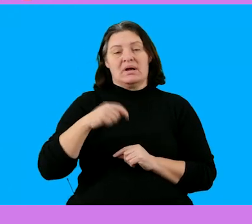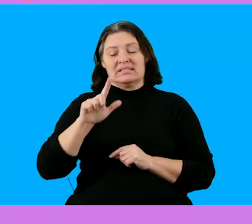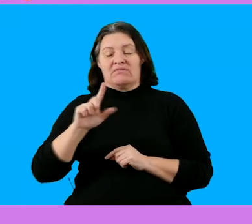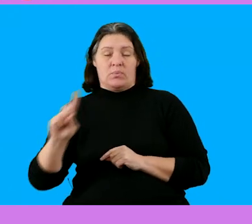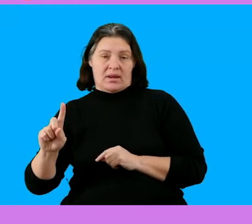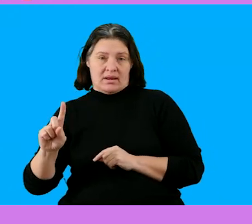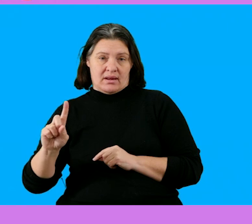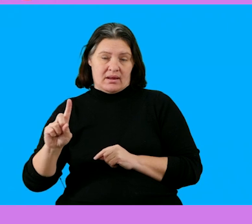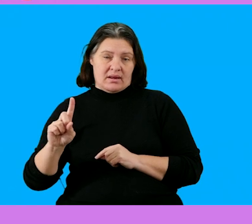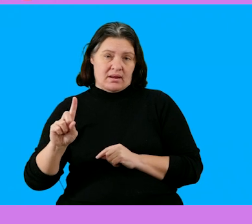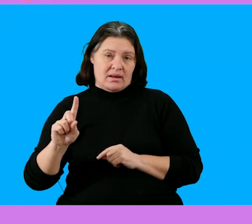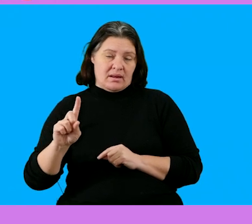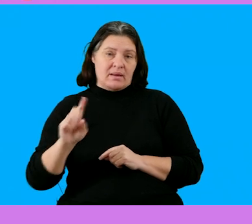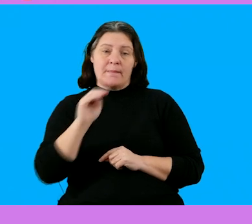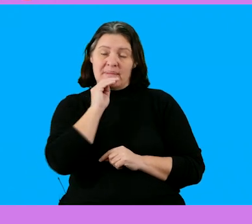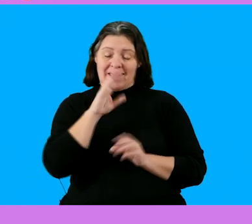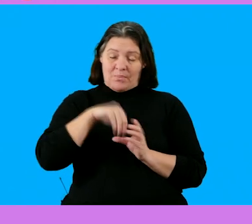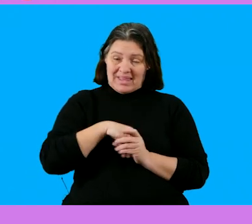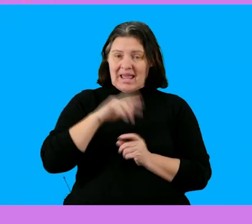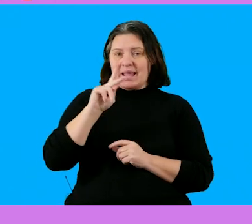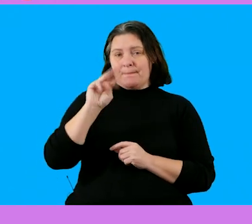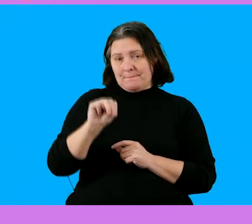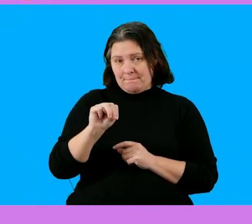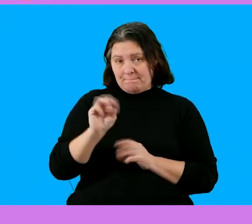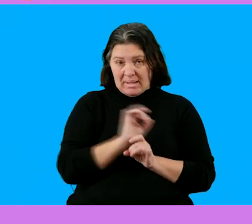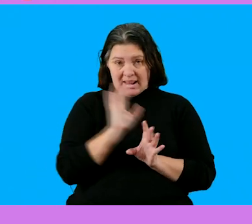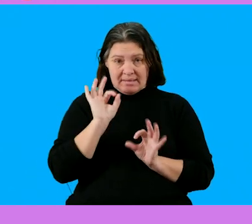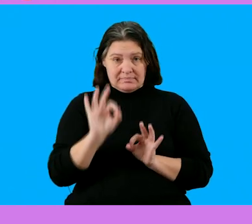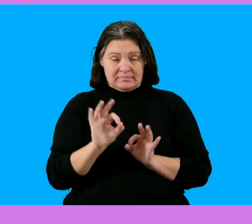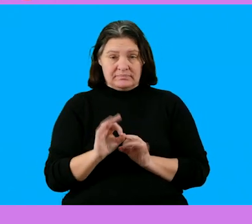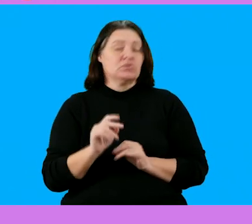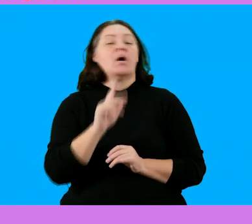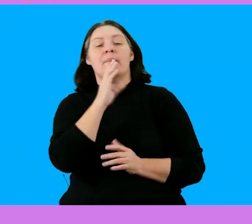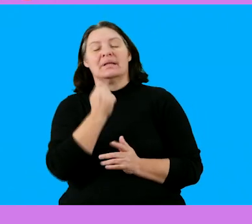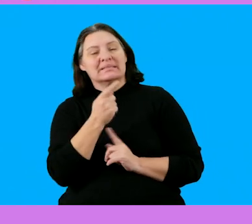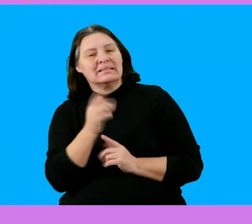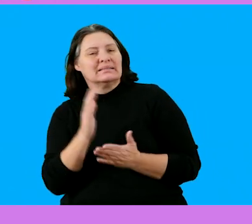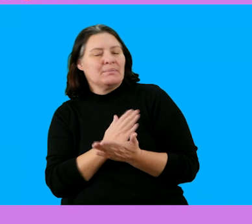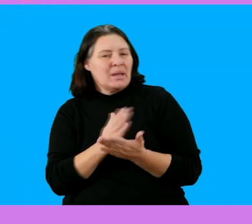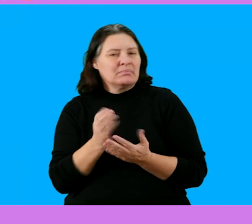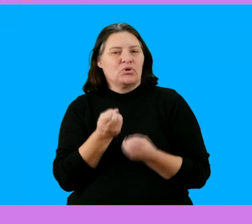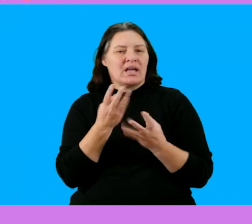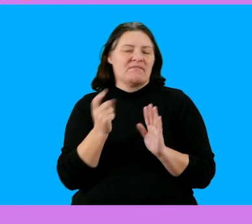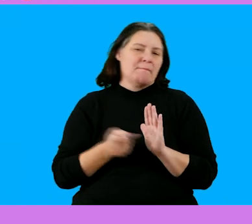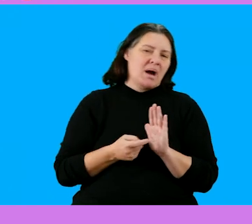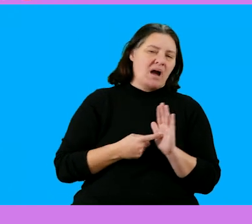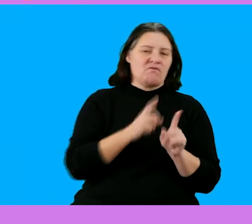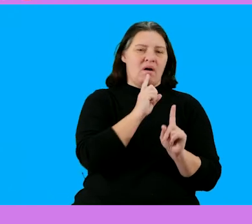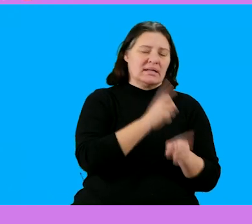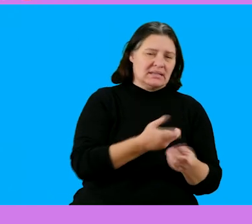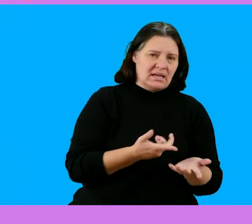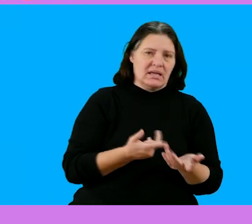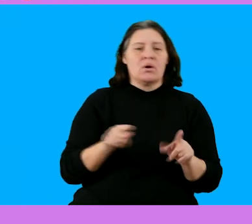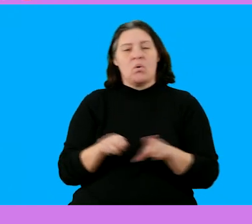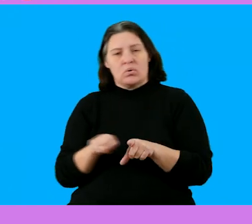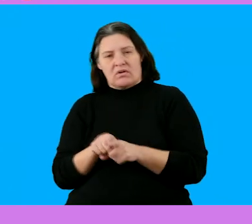60.71. And please note that is in kilometers. Guys, are we clear? So please sometimes we'll give a mark here for your